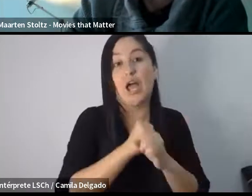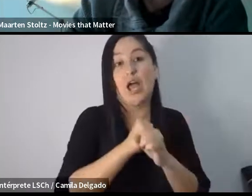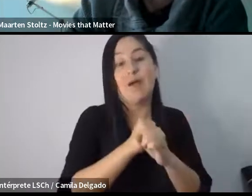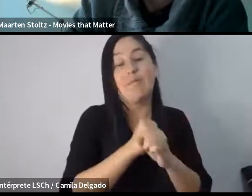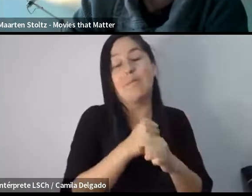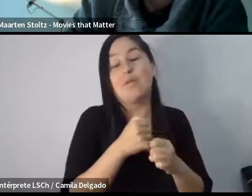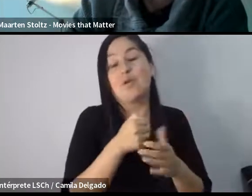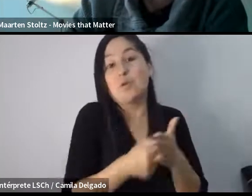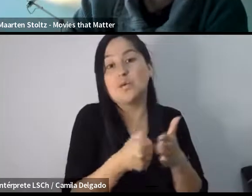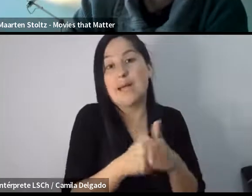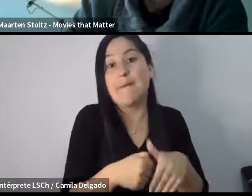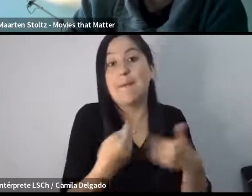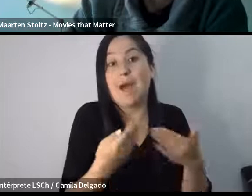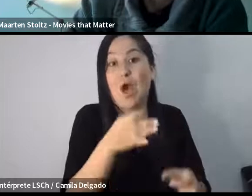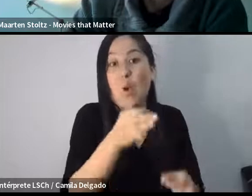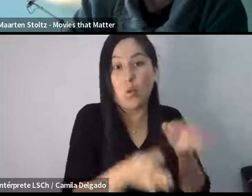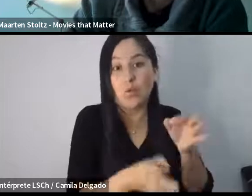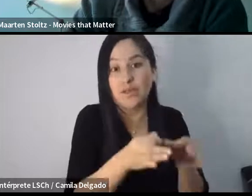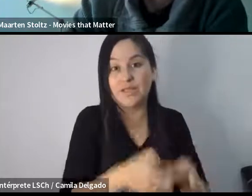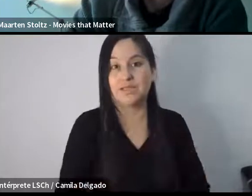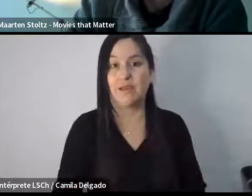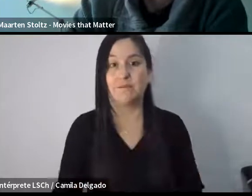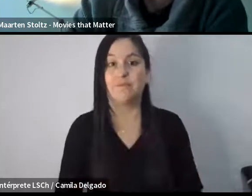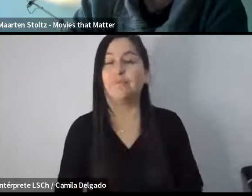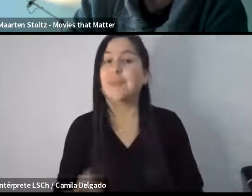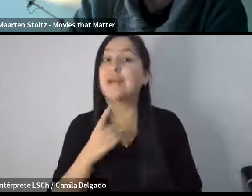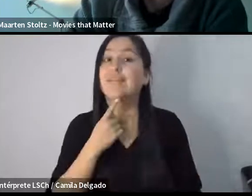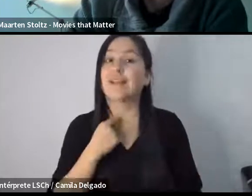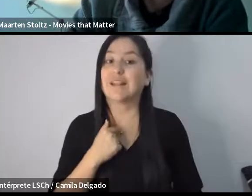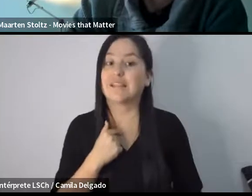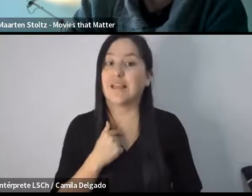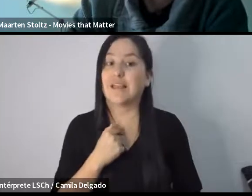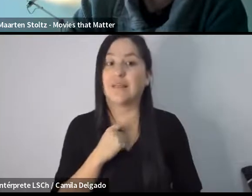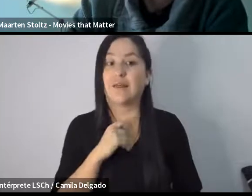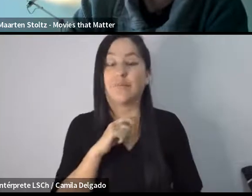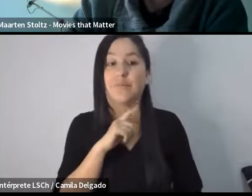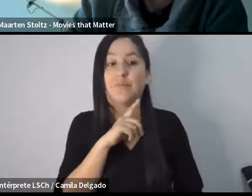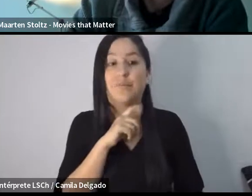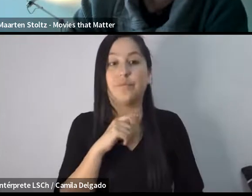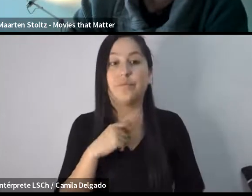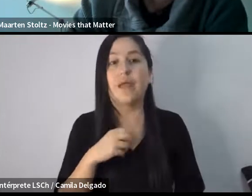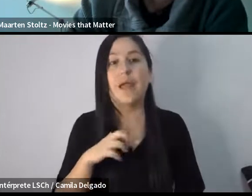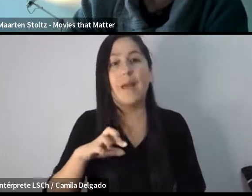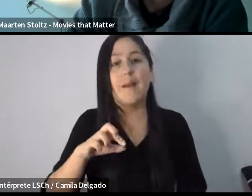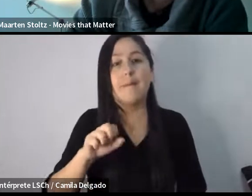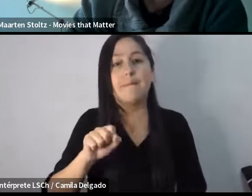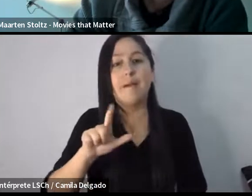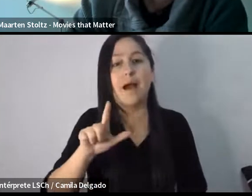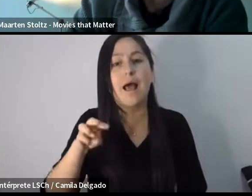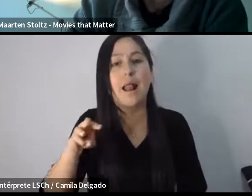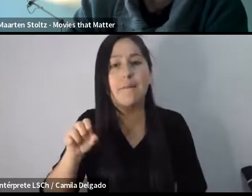Right? Mm. Sí, muy interesante. Perdona, Alexis Palma, ¿de qué país es este director?